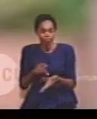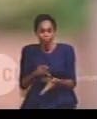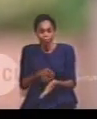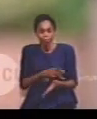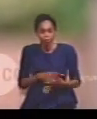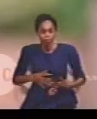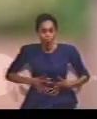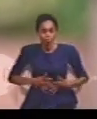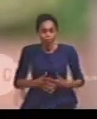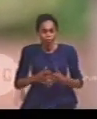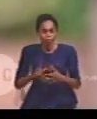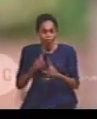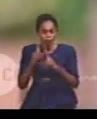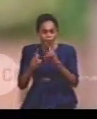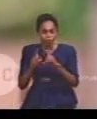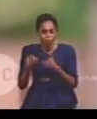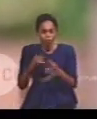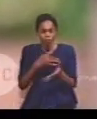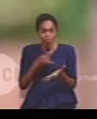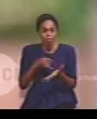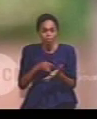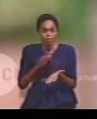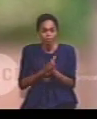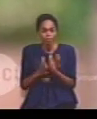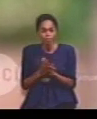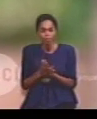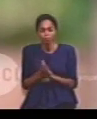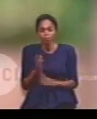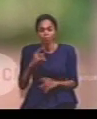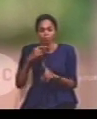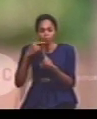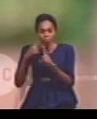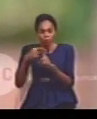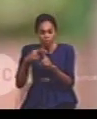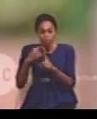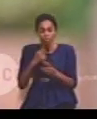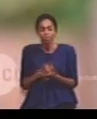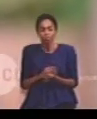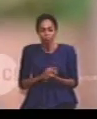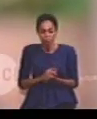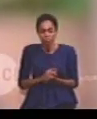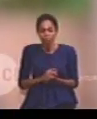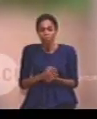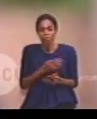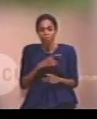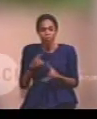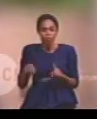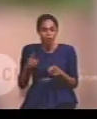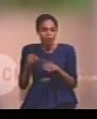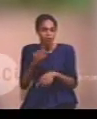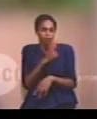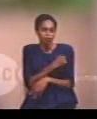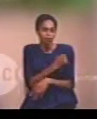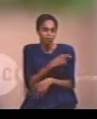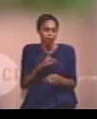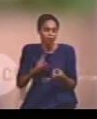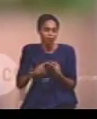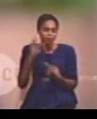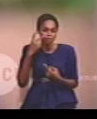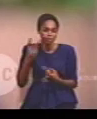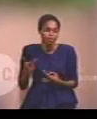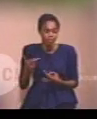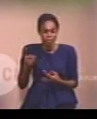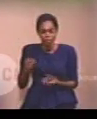came out positive. I went to the hospital to see my gynae doctor. He couldn't believe it. He said I should go to the lab. They should use my